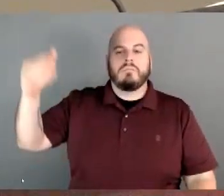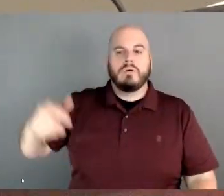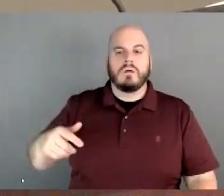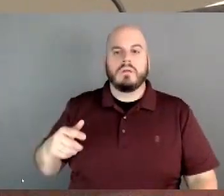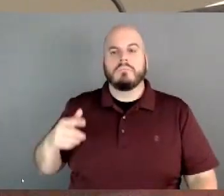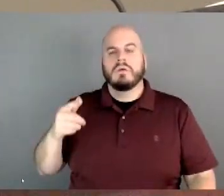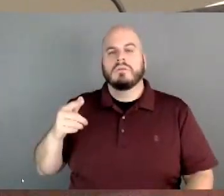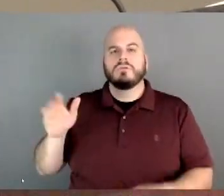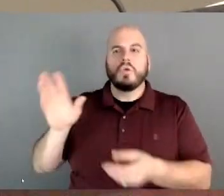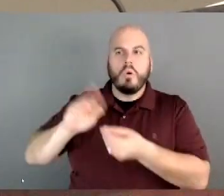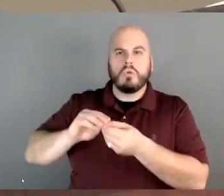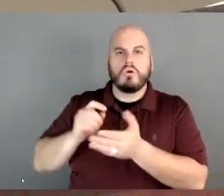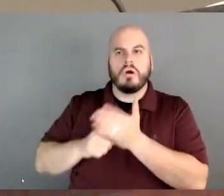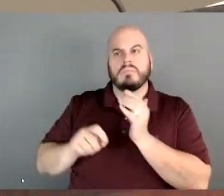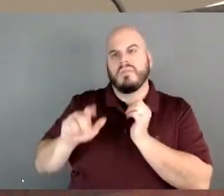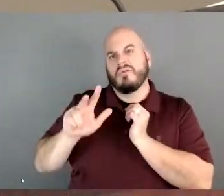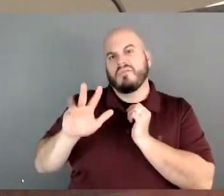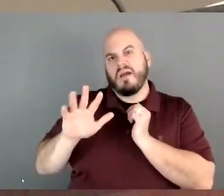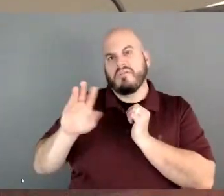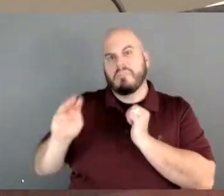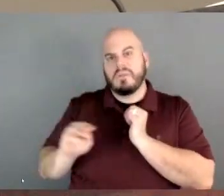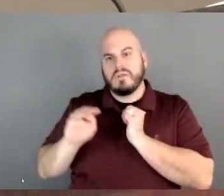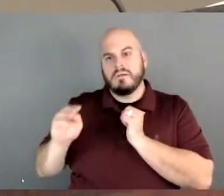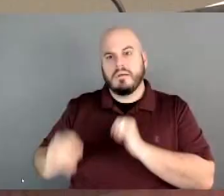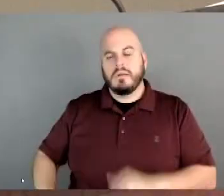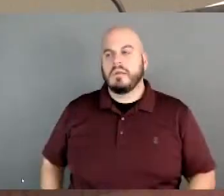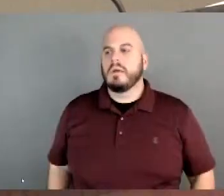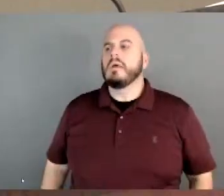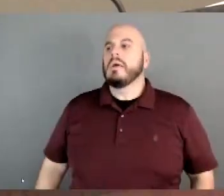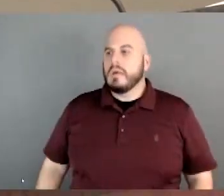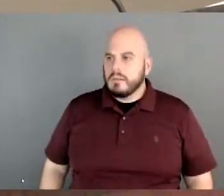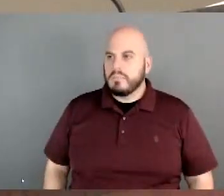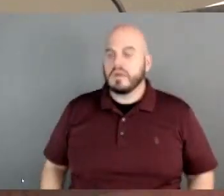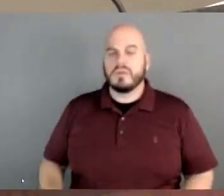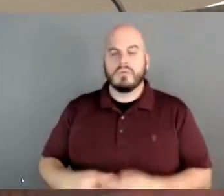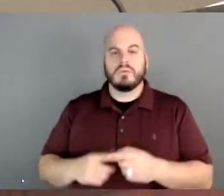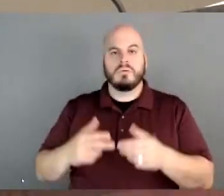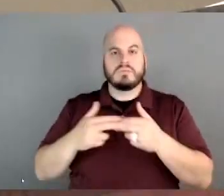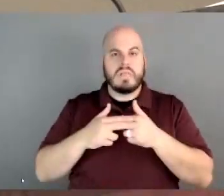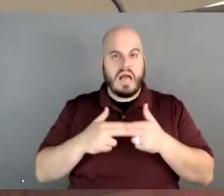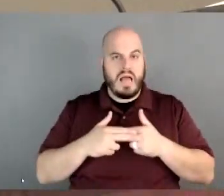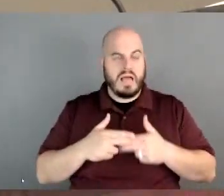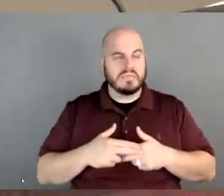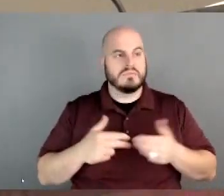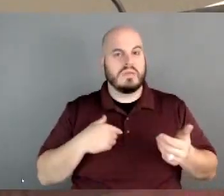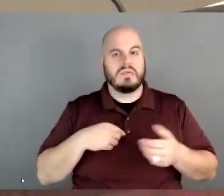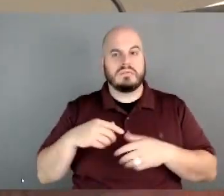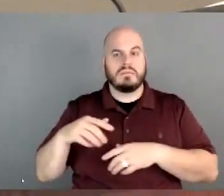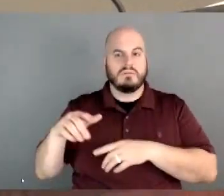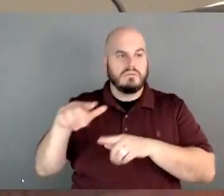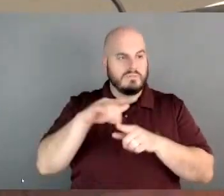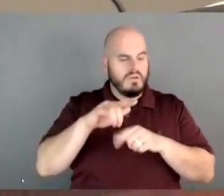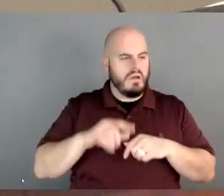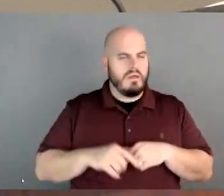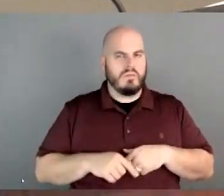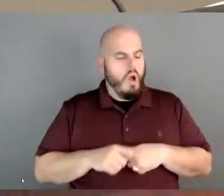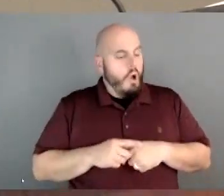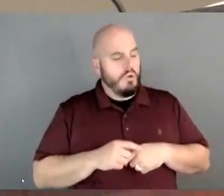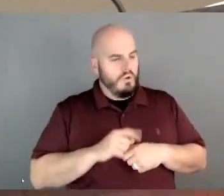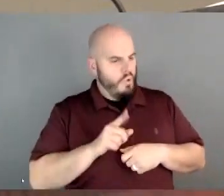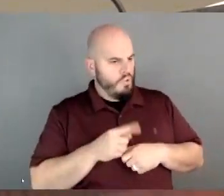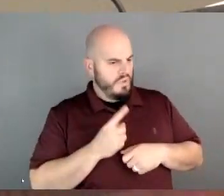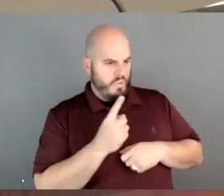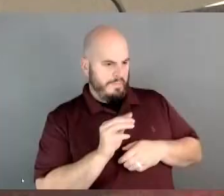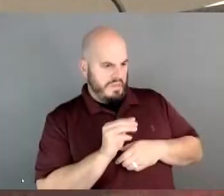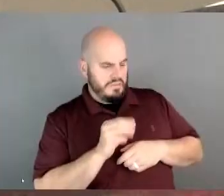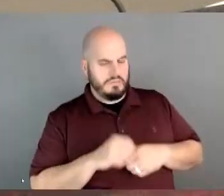But, as you went through each slide and you had like a drone video and I was looking at the cost, I'm like, oh, that's only $3 million. That's only $1 million. The fence somehow